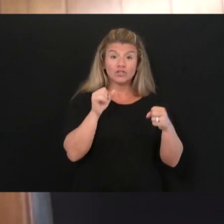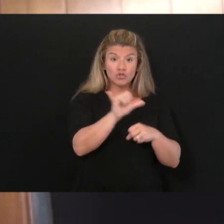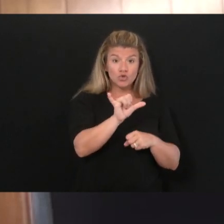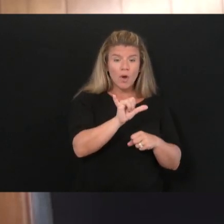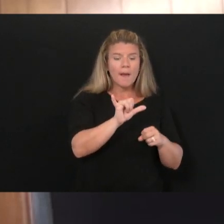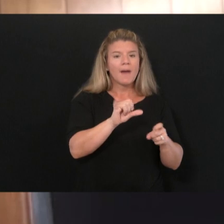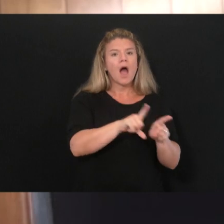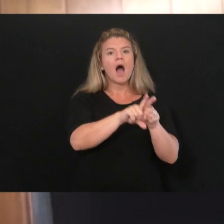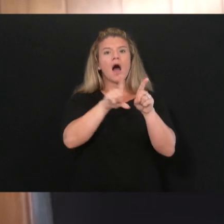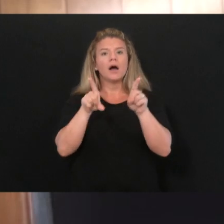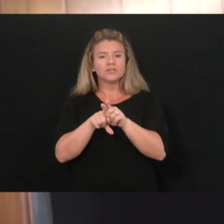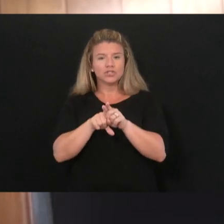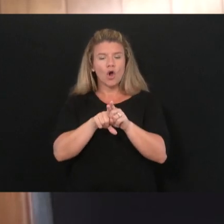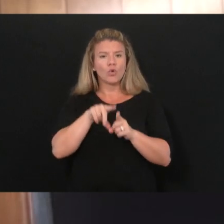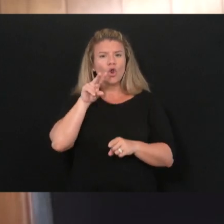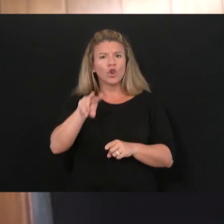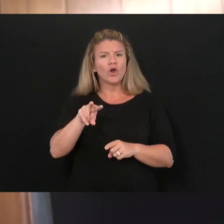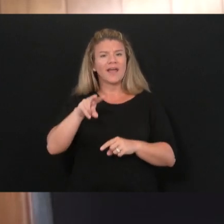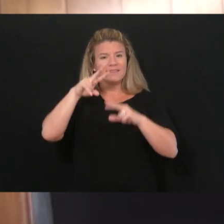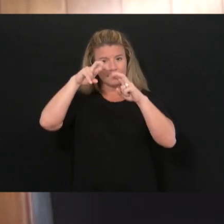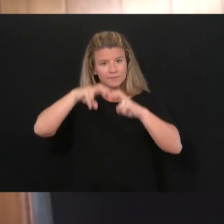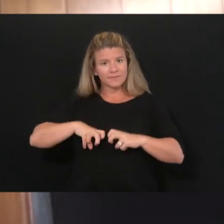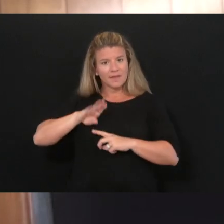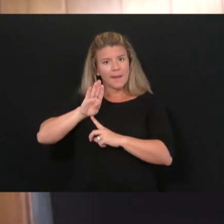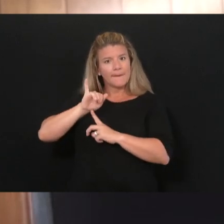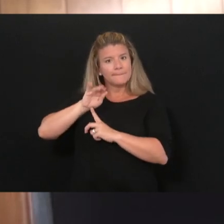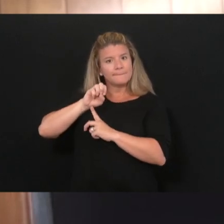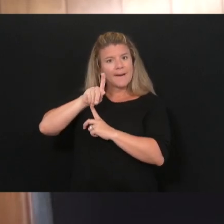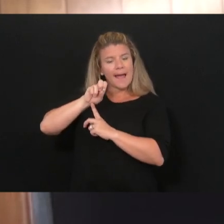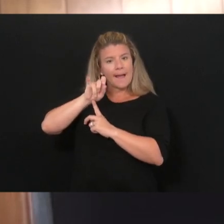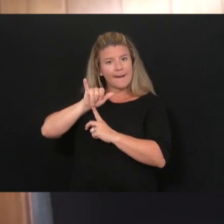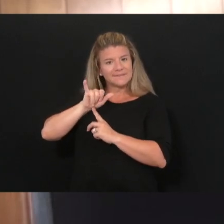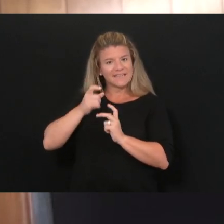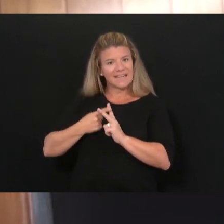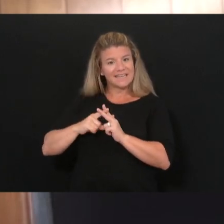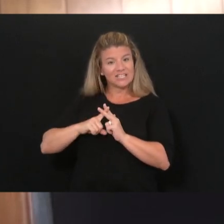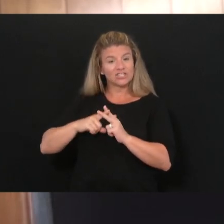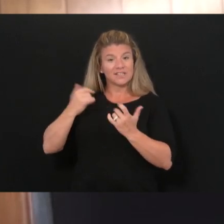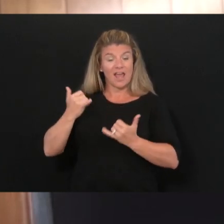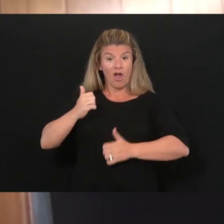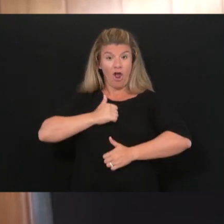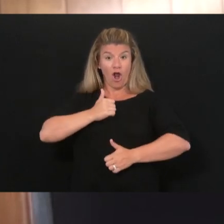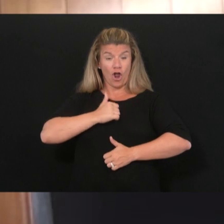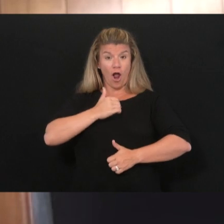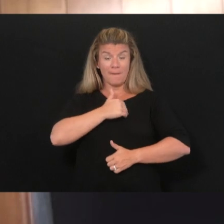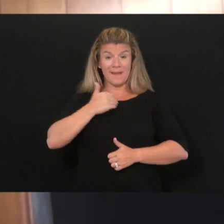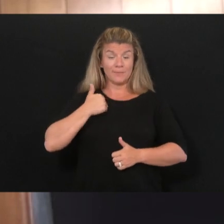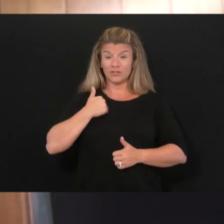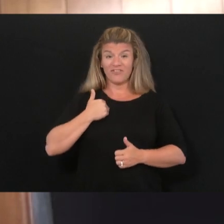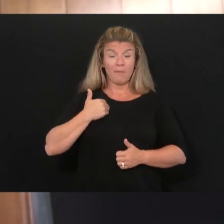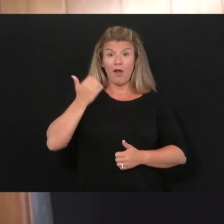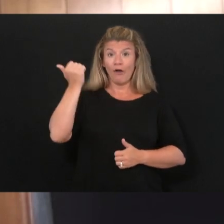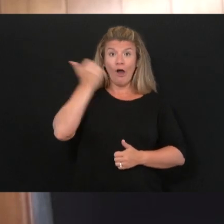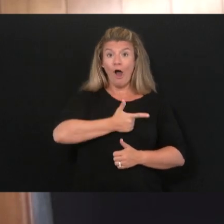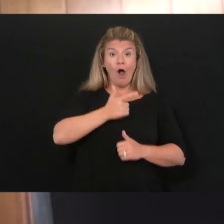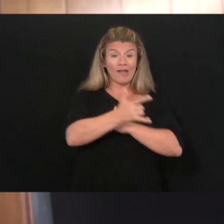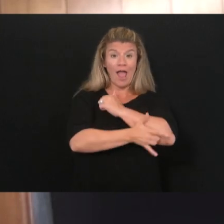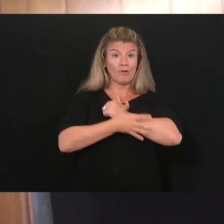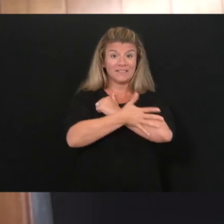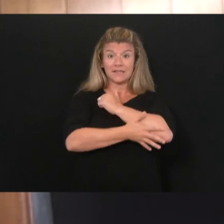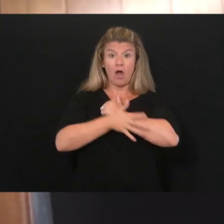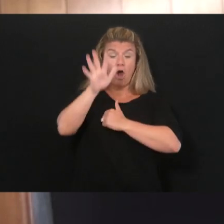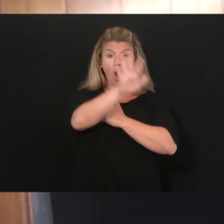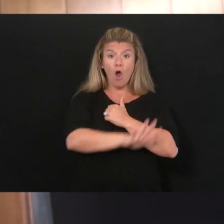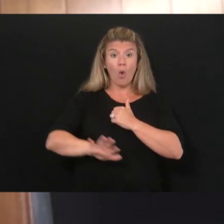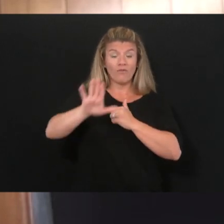at the biopsy initiatives, as all of our Guard members come from all 55 of our counties across the